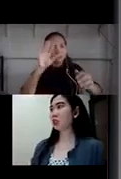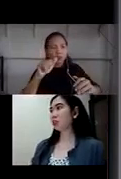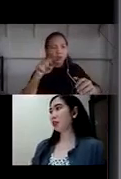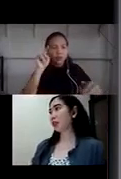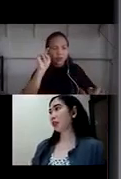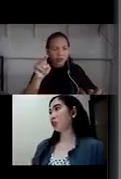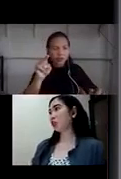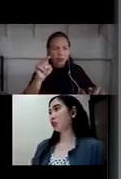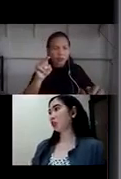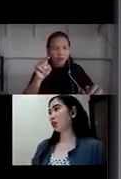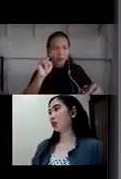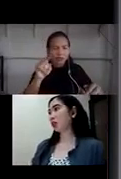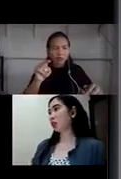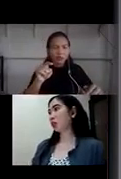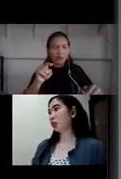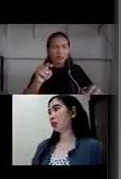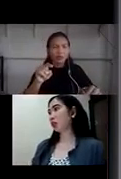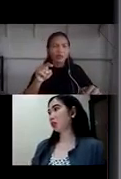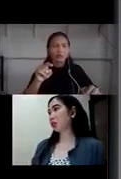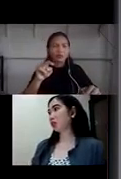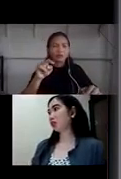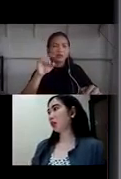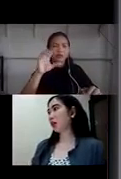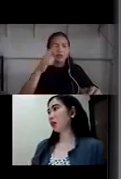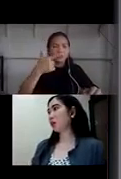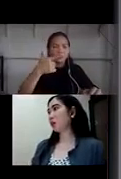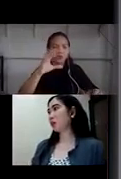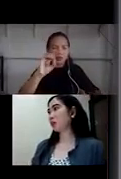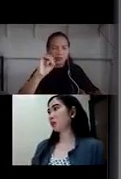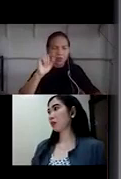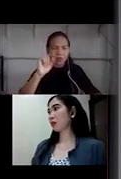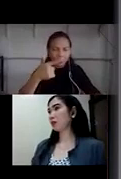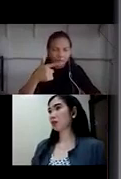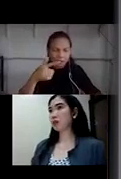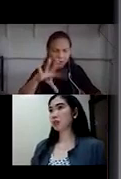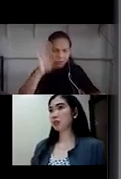icon, then choose the Google Drive